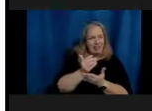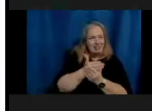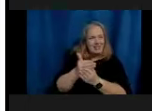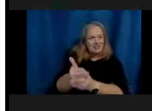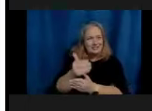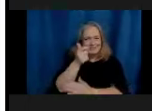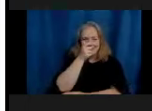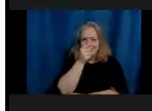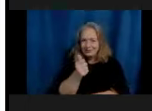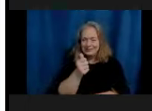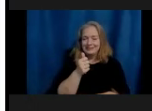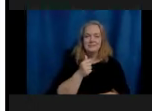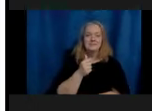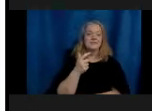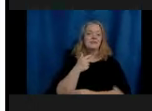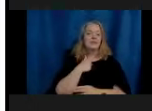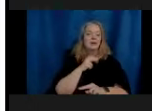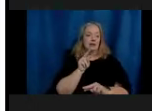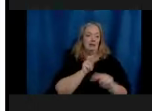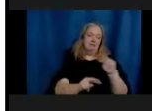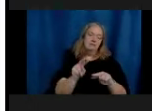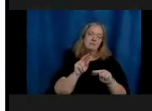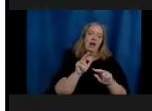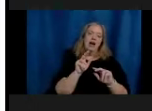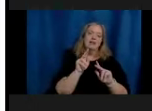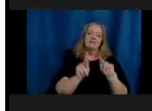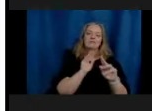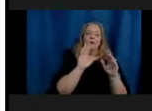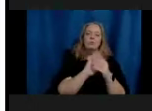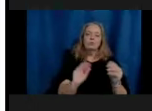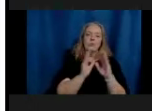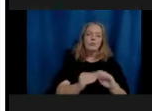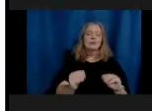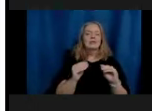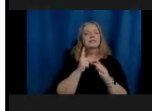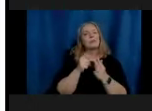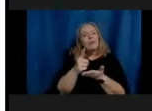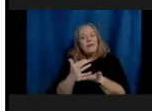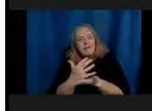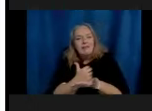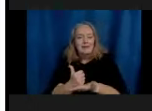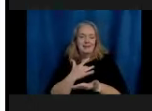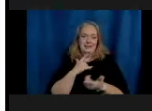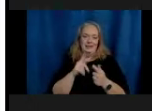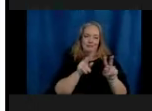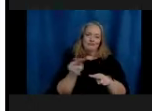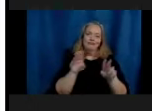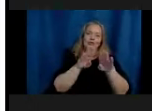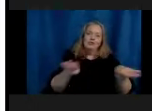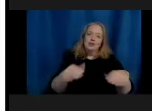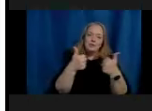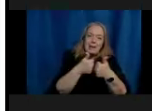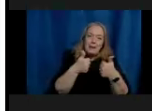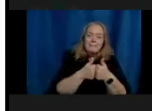a place I'd like to start when I'm looking at folk stories, folk histories, and folk just like collecting is children's games, children's